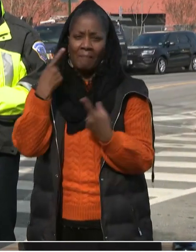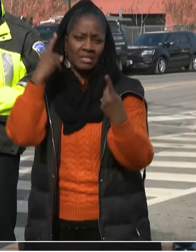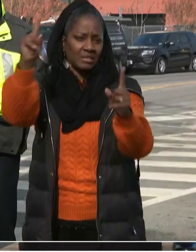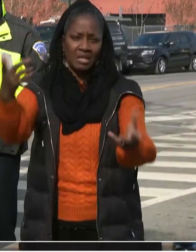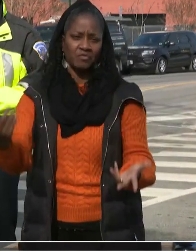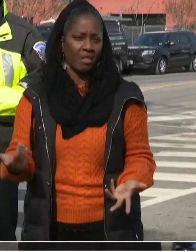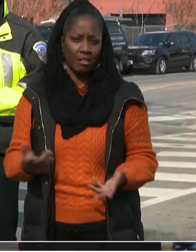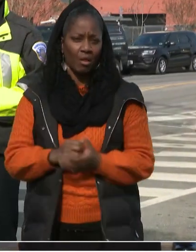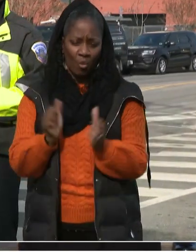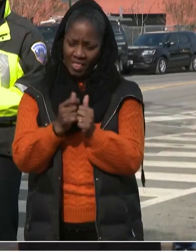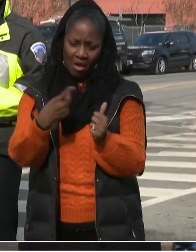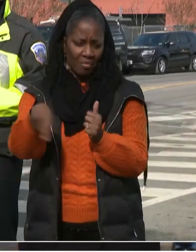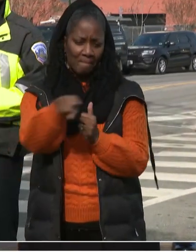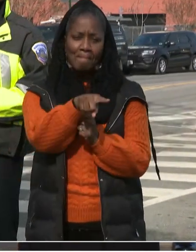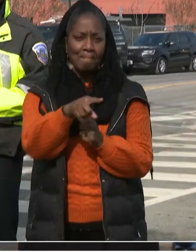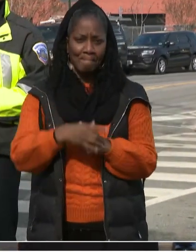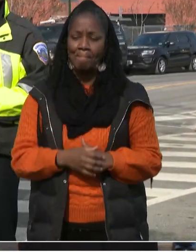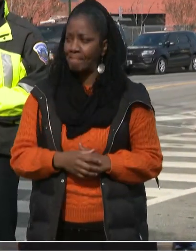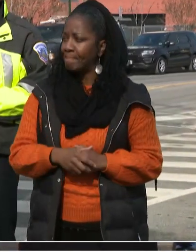been.